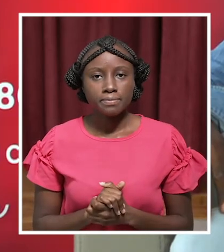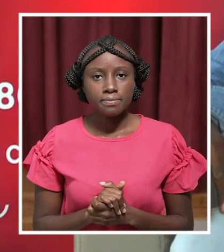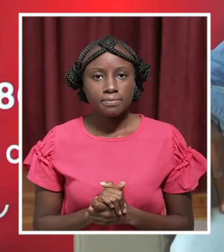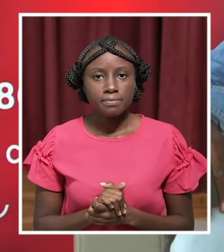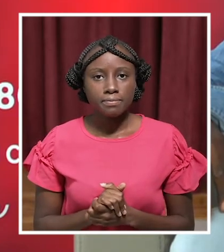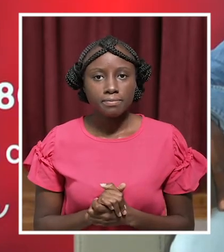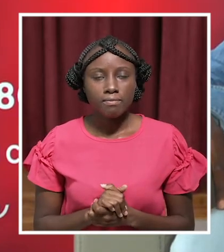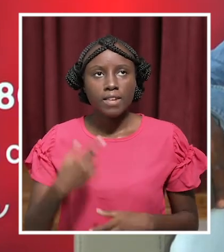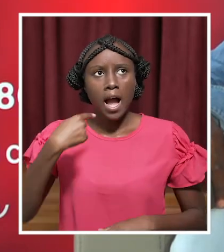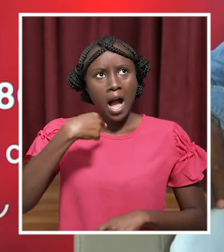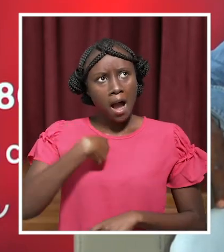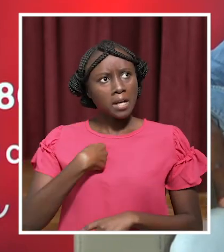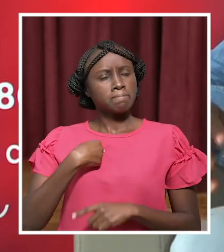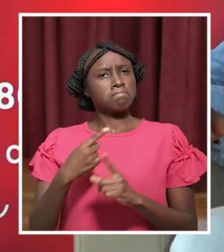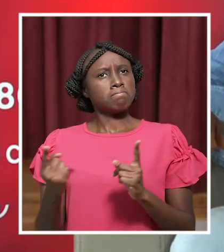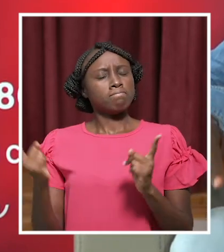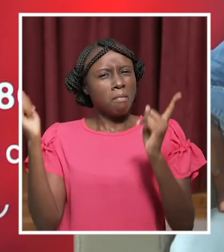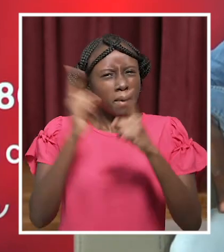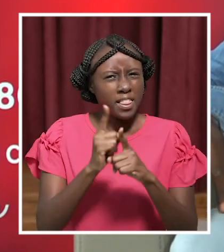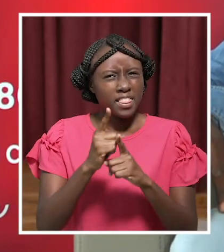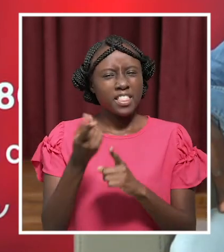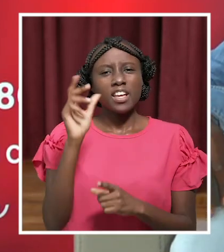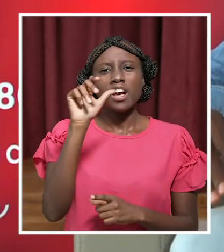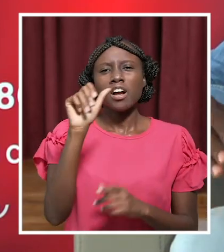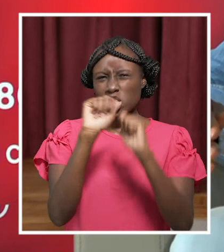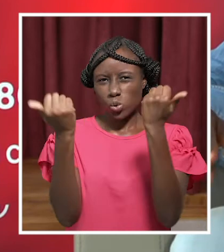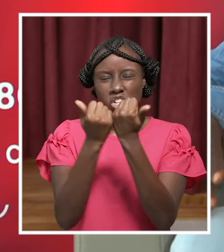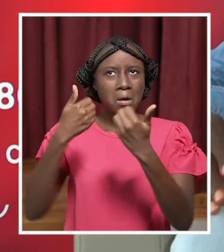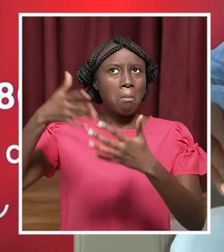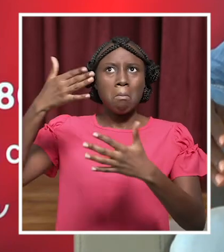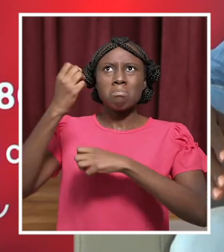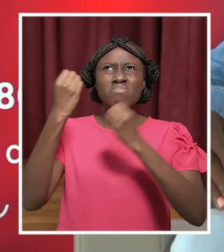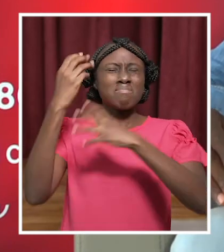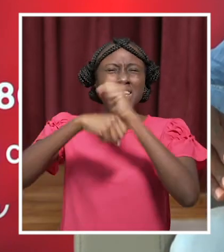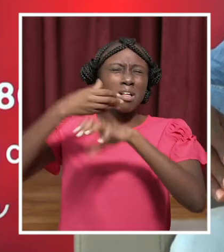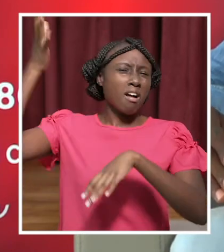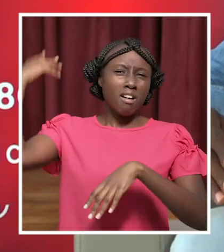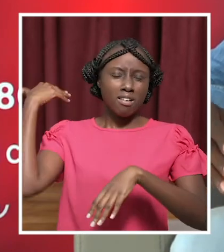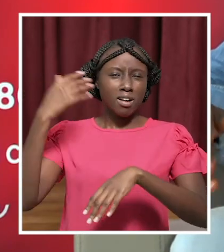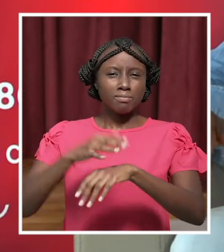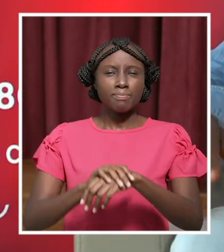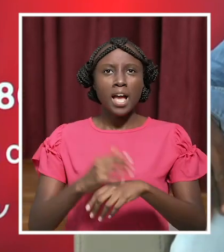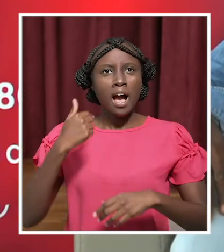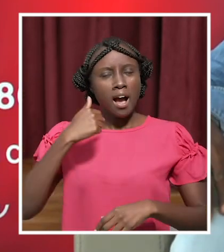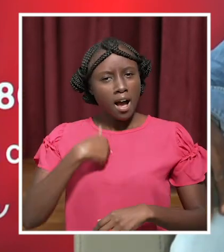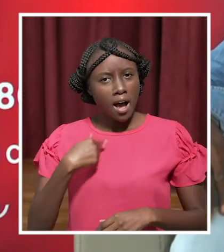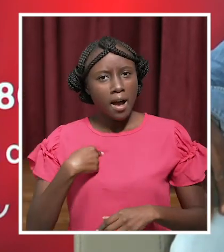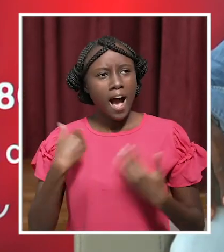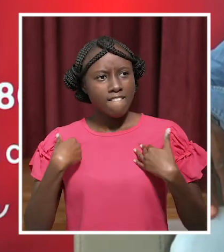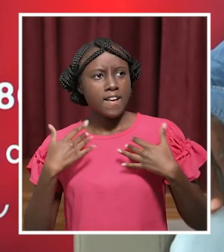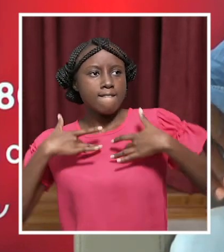I met the association many years ago when I was executing a event,